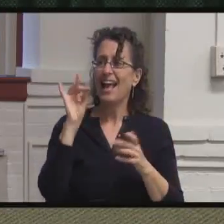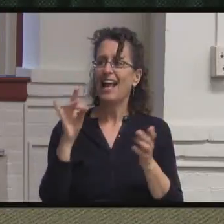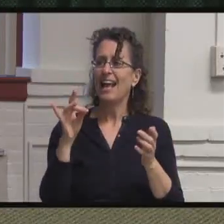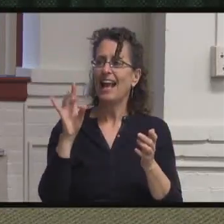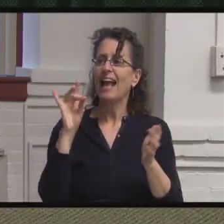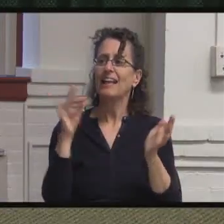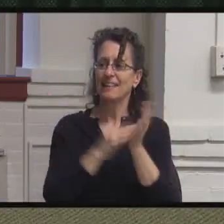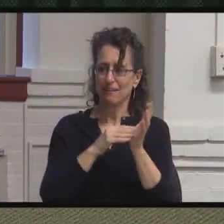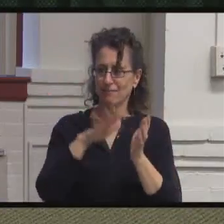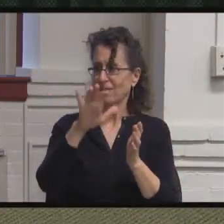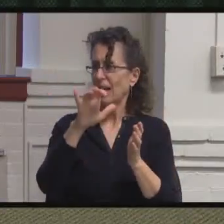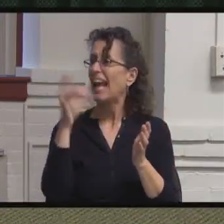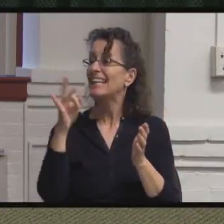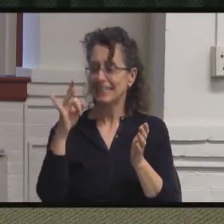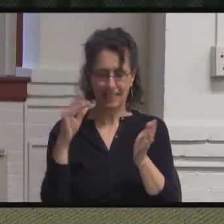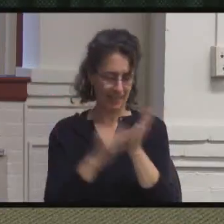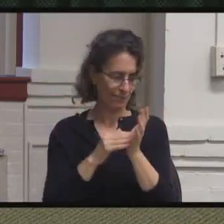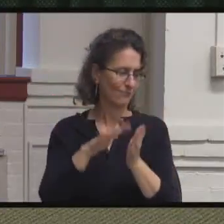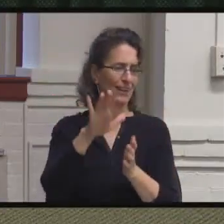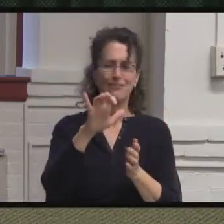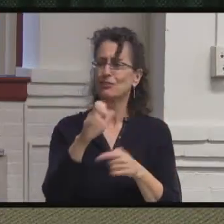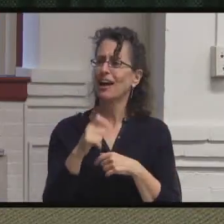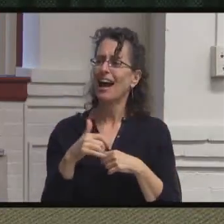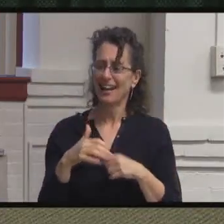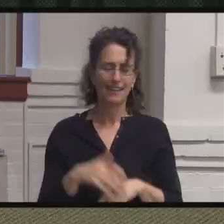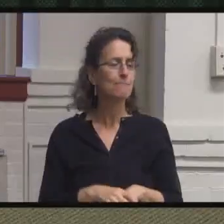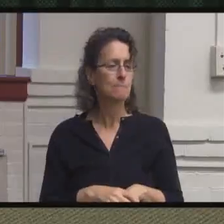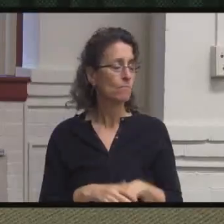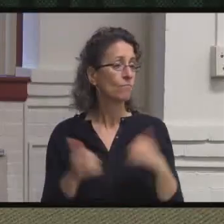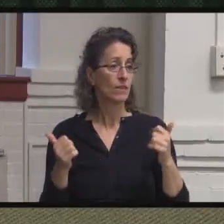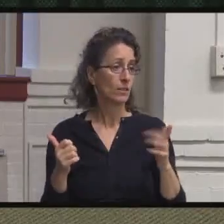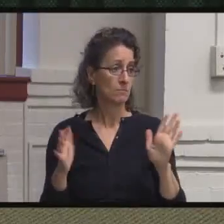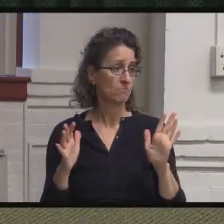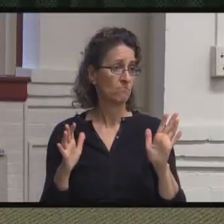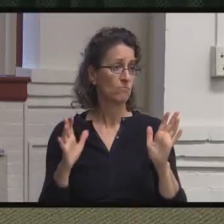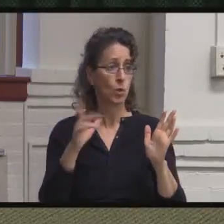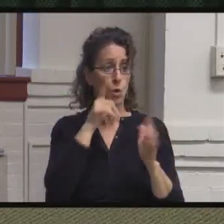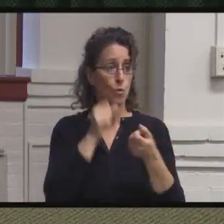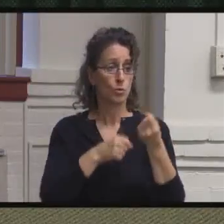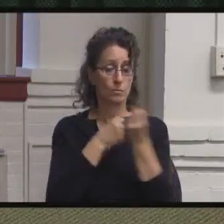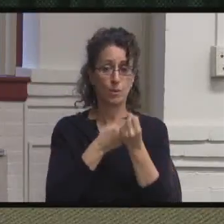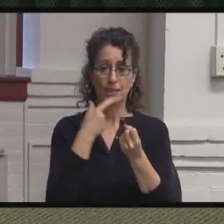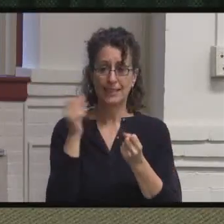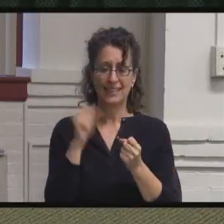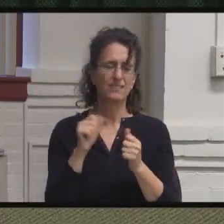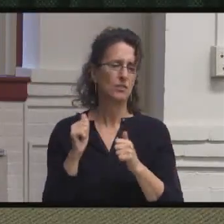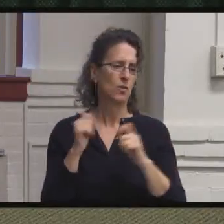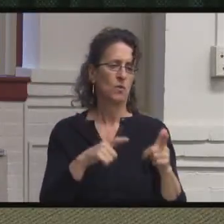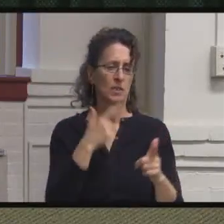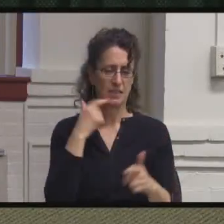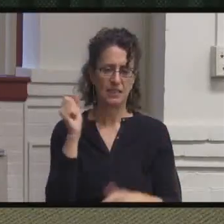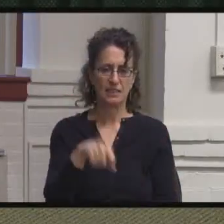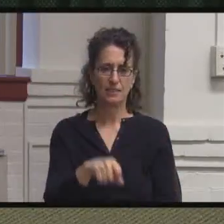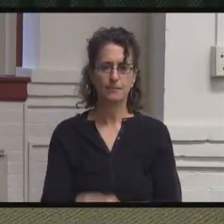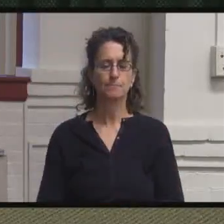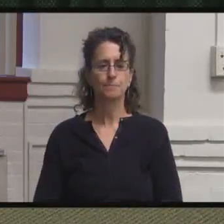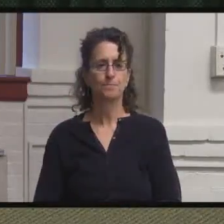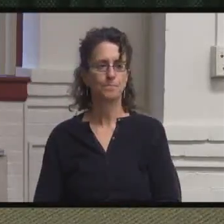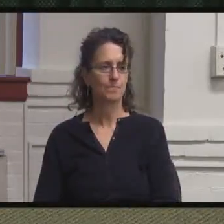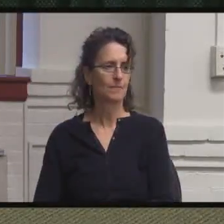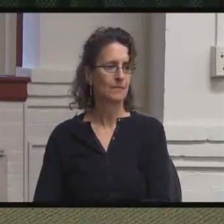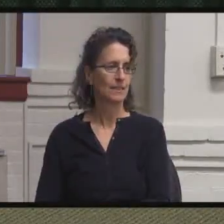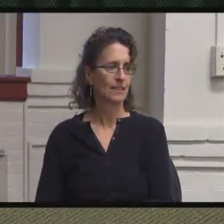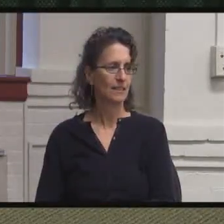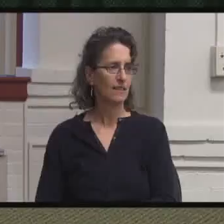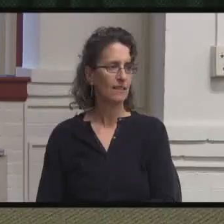comments? Anybody who's in attendance have any questions or comments? Hearing none, all those in favor, please say aye. Aye. Any opposed or abstaining?